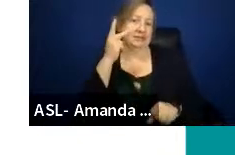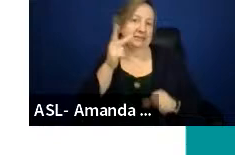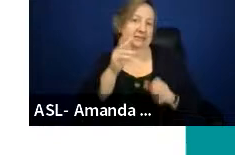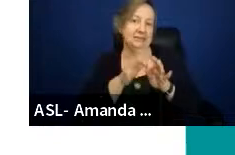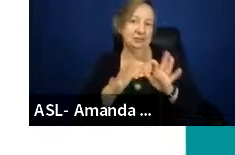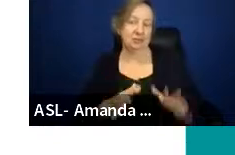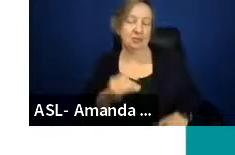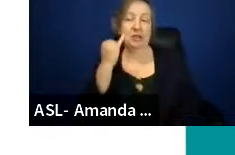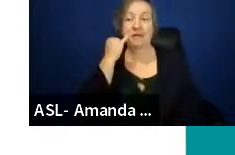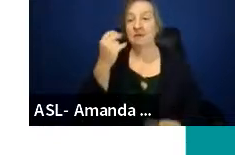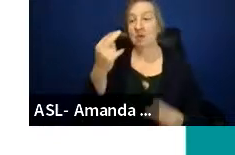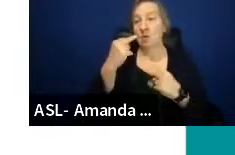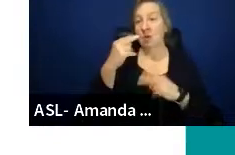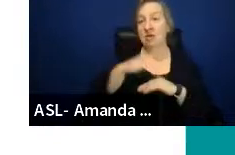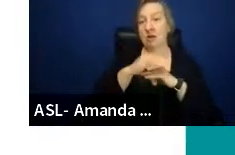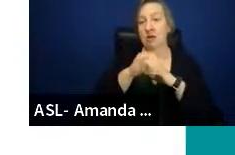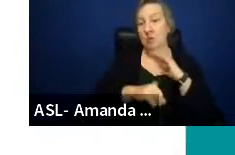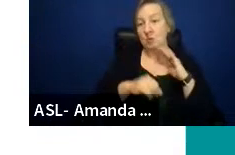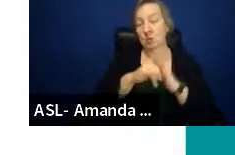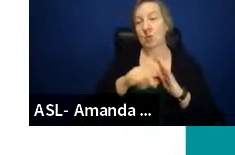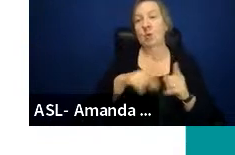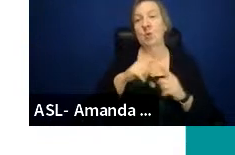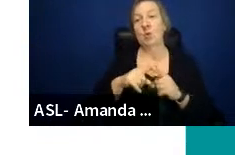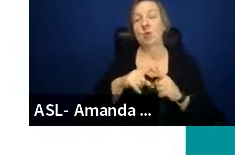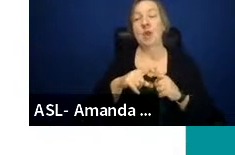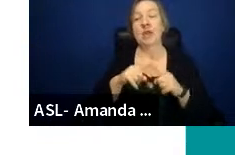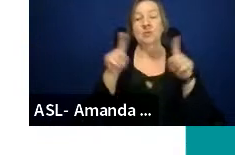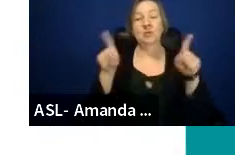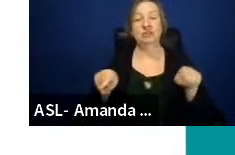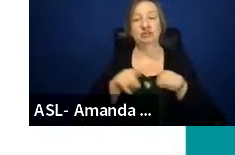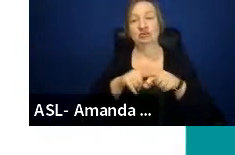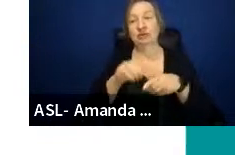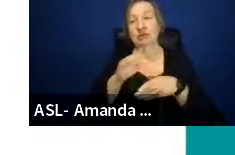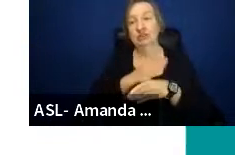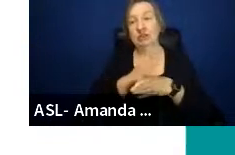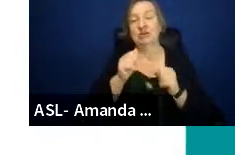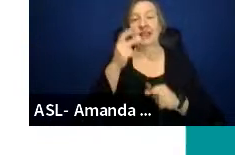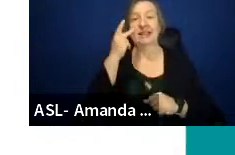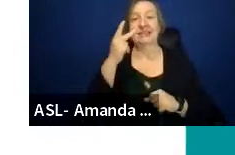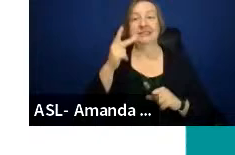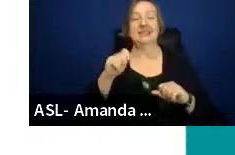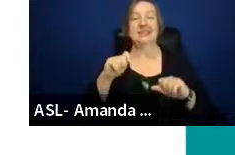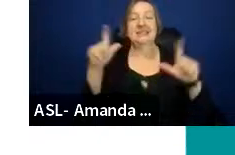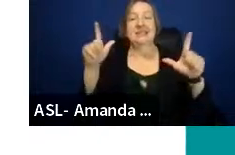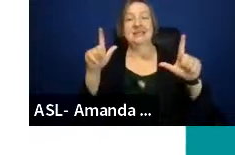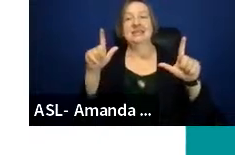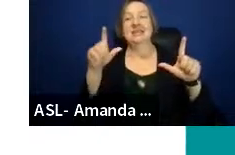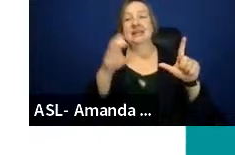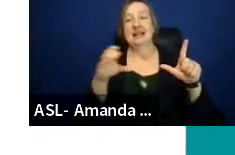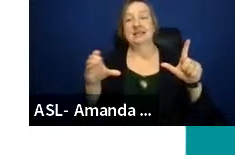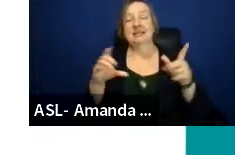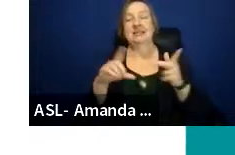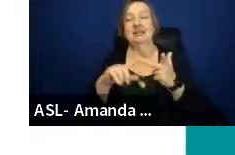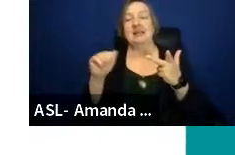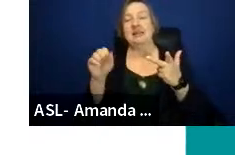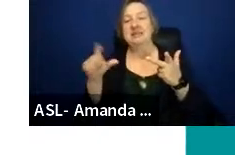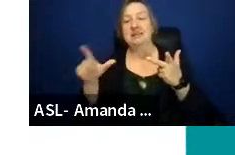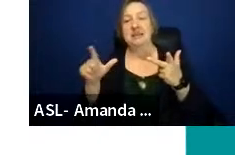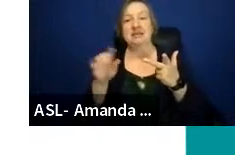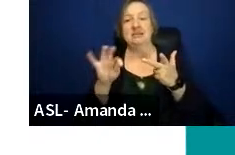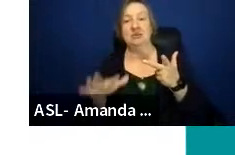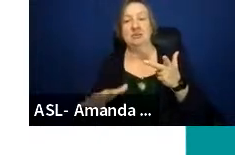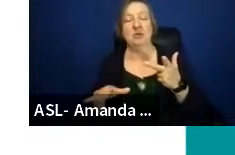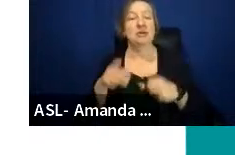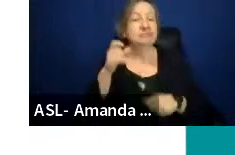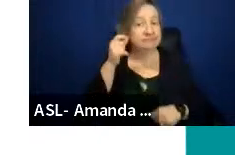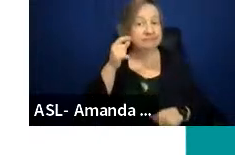those watching on YouTube, when we screen share, you will be able to see the slideshow, closed captioning, and the ASL interpreter. You will